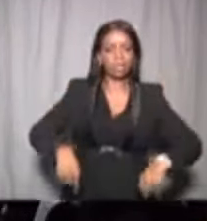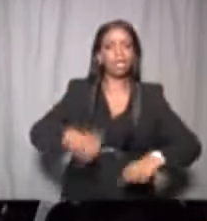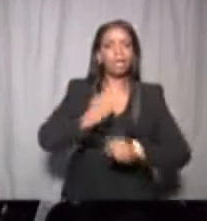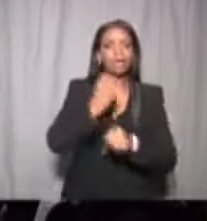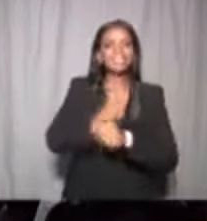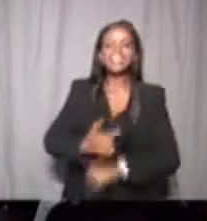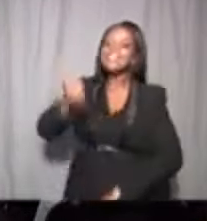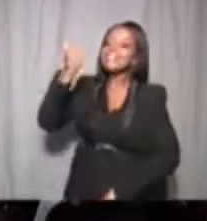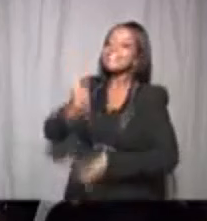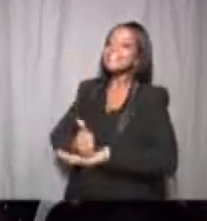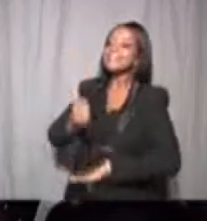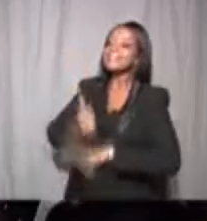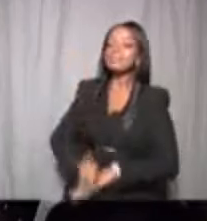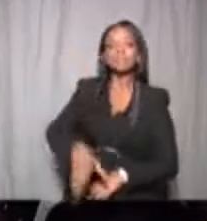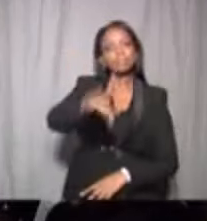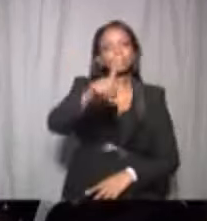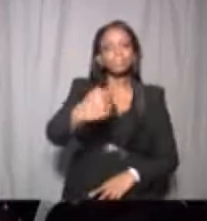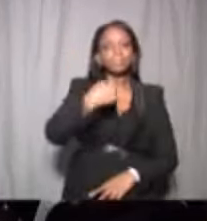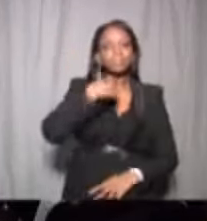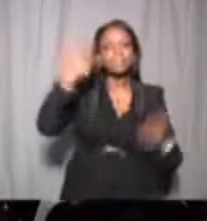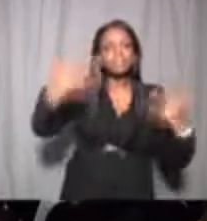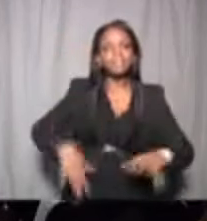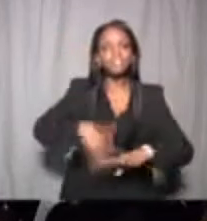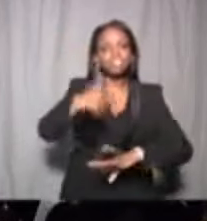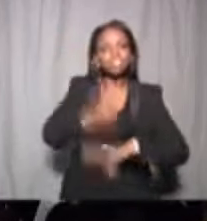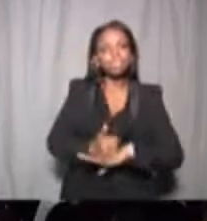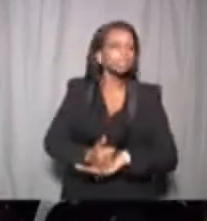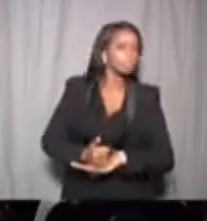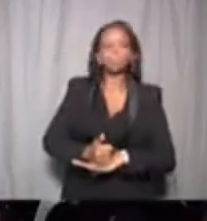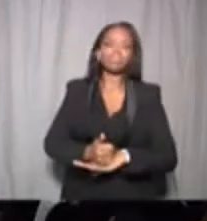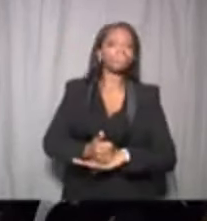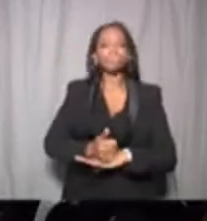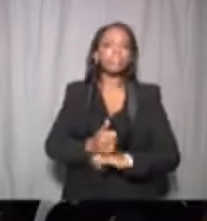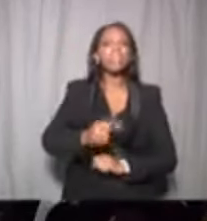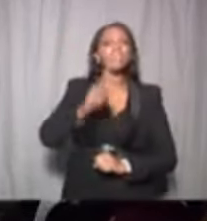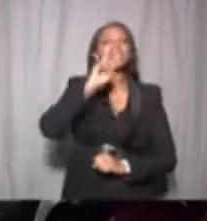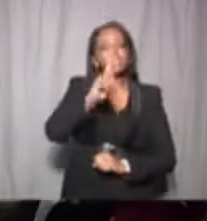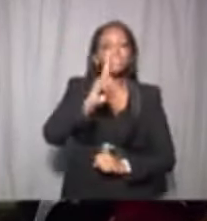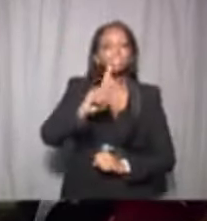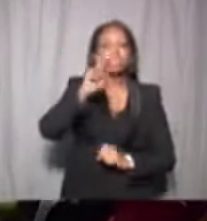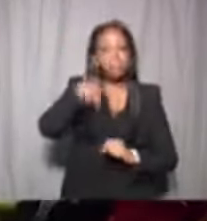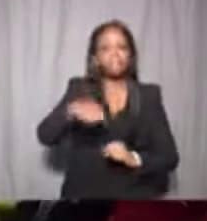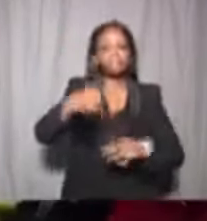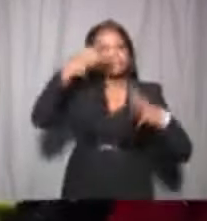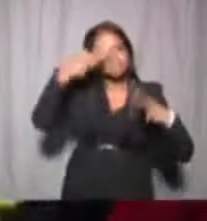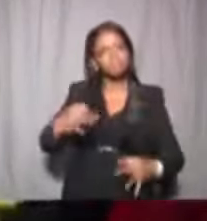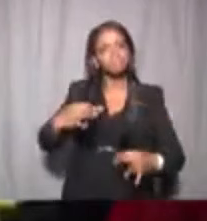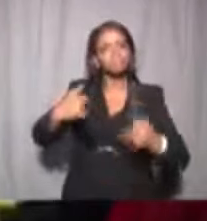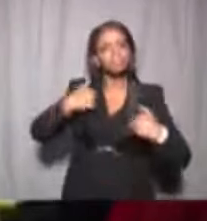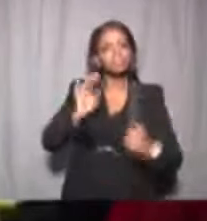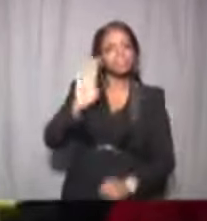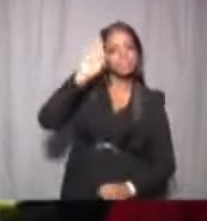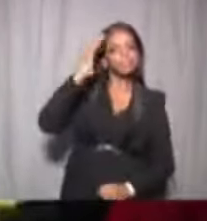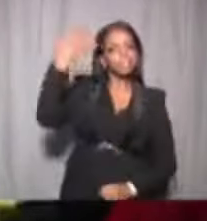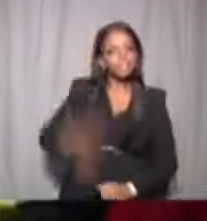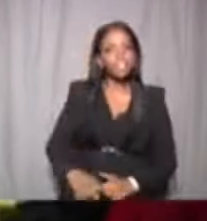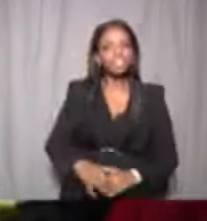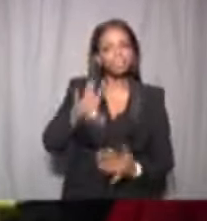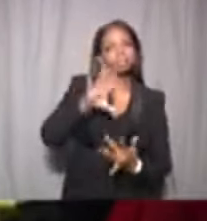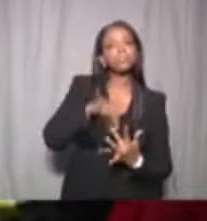Sit down. The Premier should have sat down before I raised the point of order. You did not apply that order. Do not be